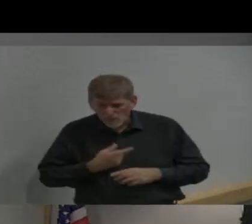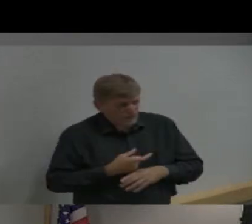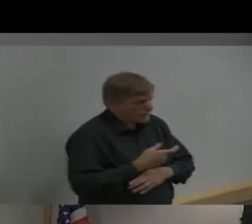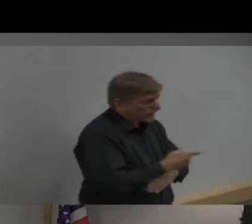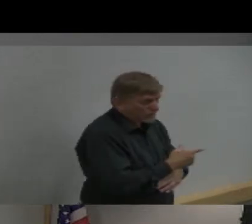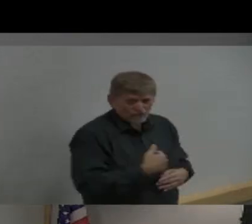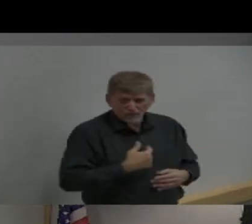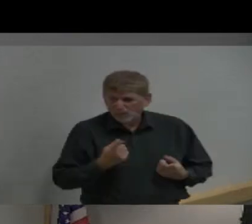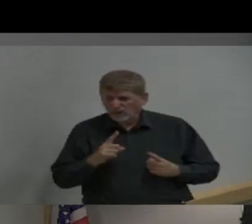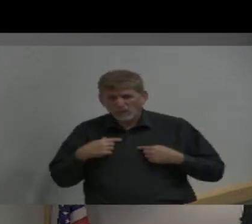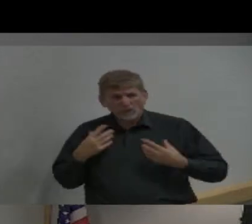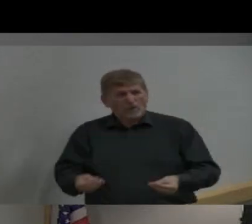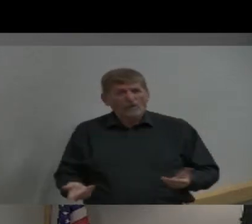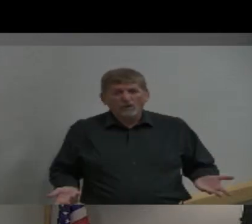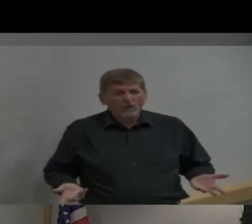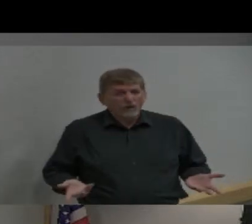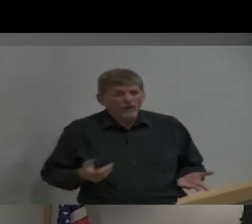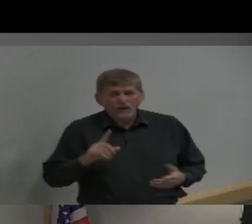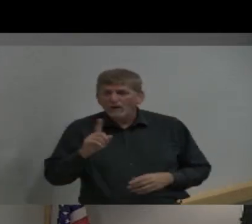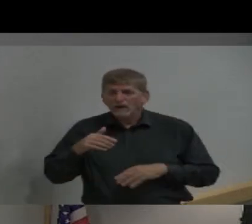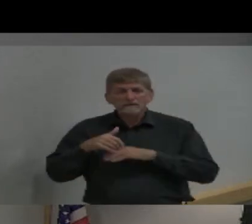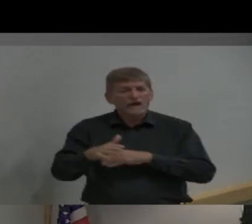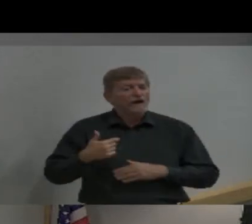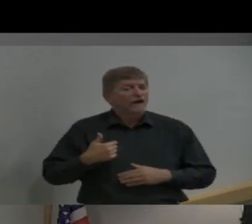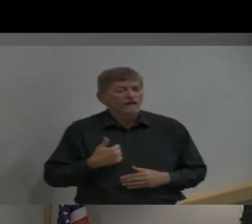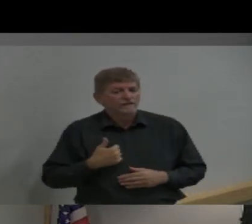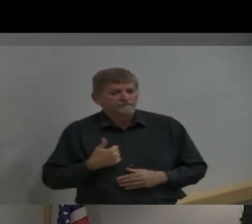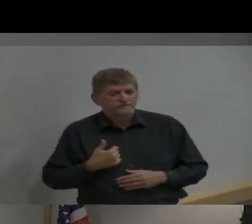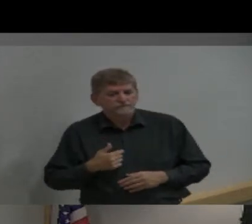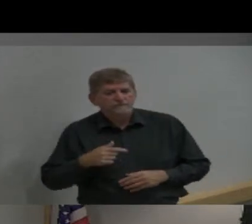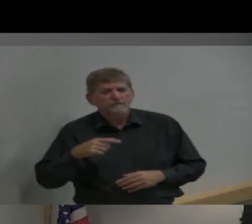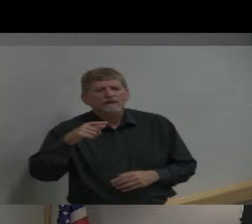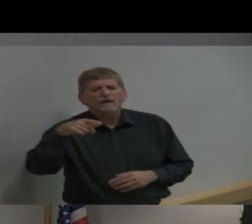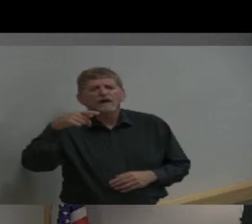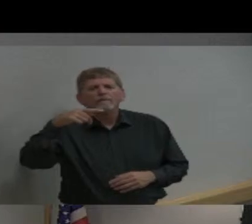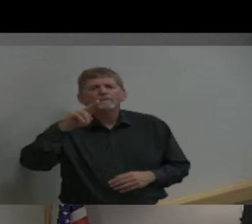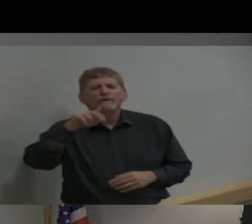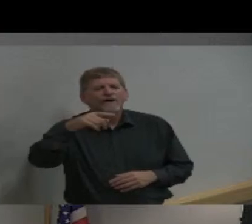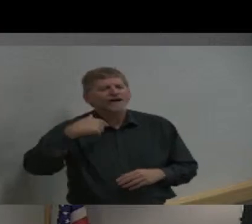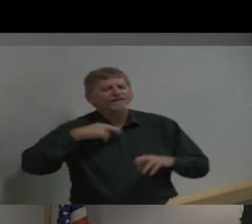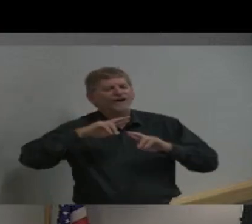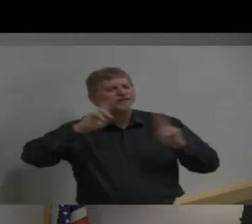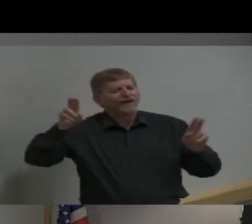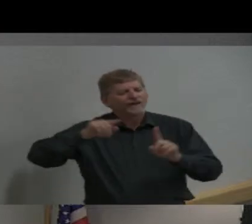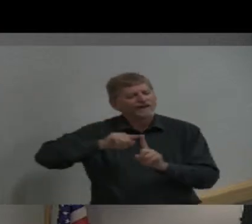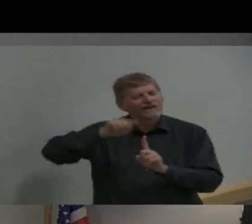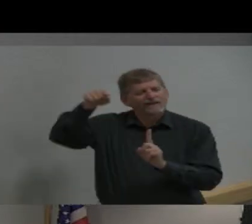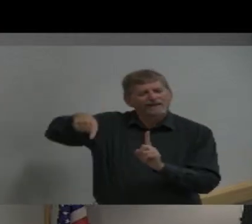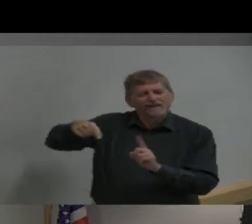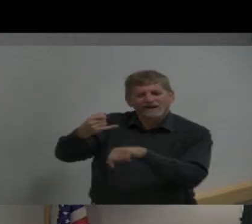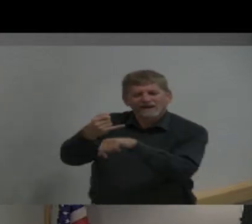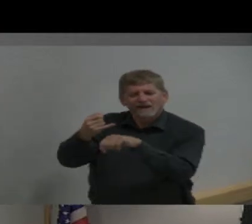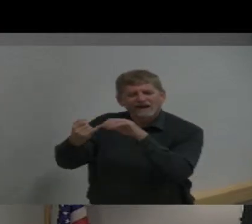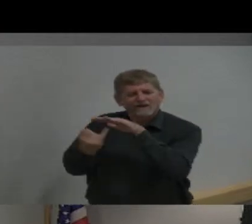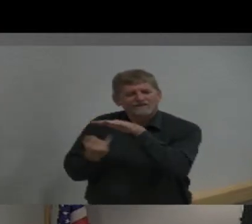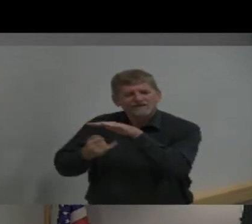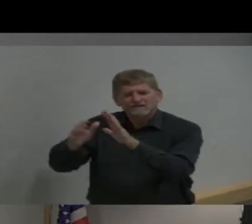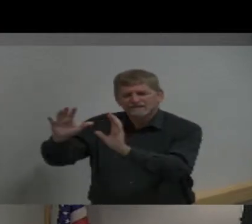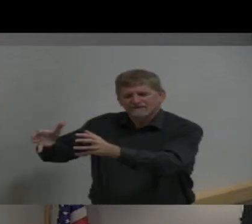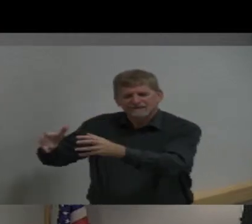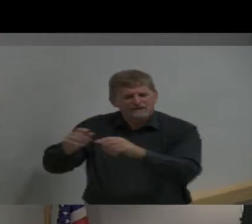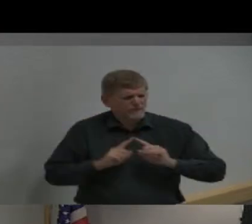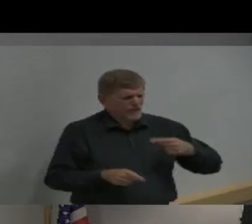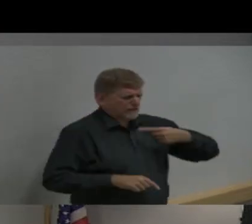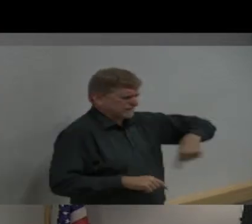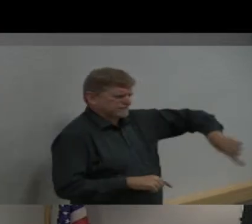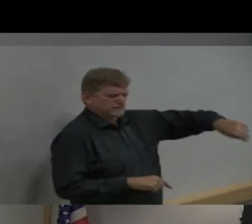where those people are sent? Like Purdue sends them to the student housing. Is there someone in town, or do they show up at the emergency room and because of lack of no other place to go,